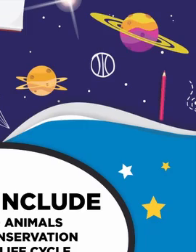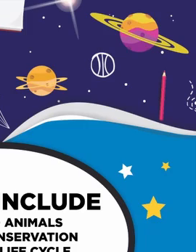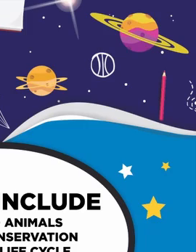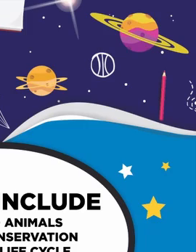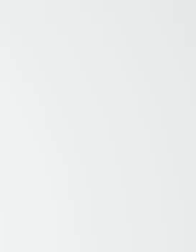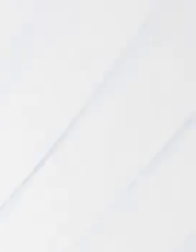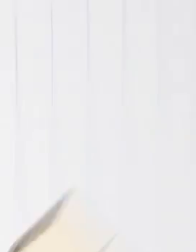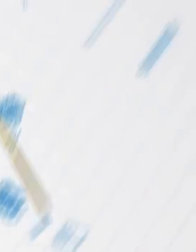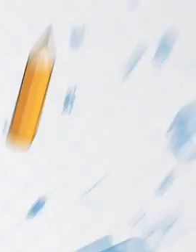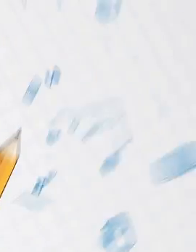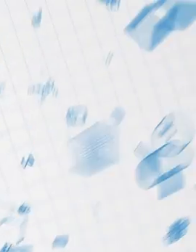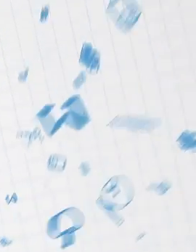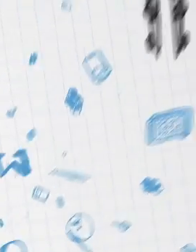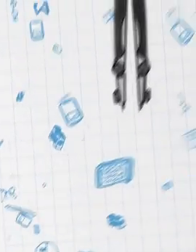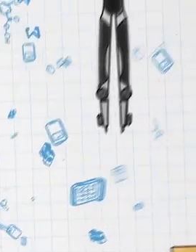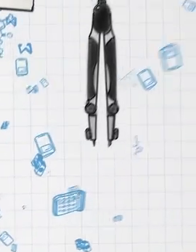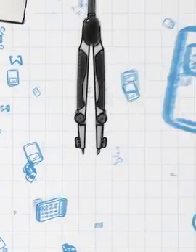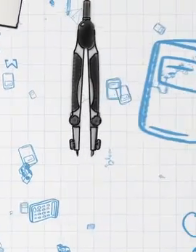different languages.